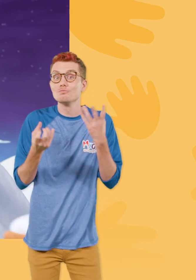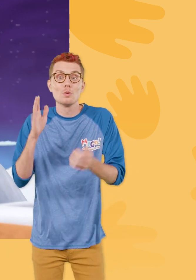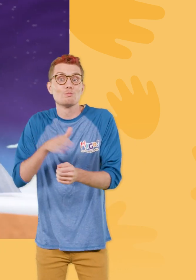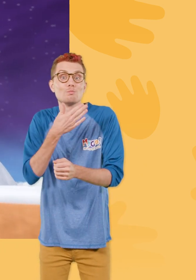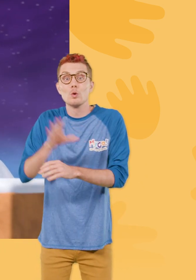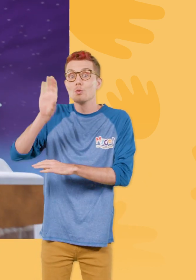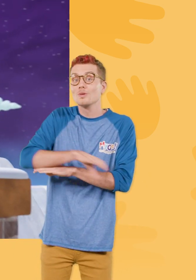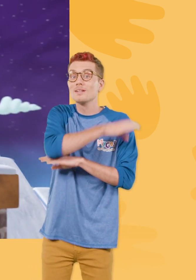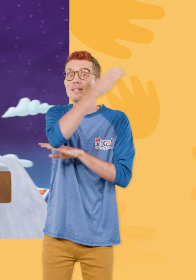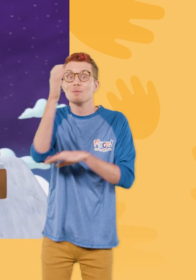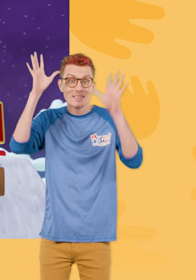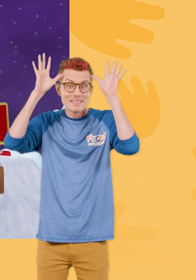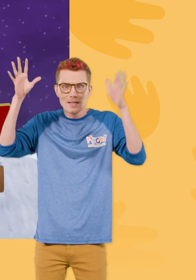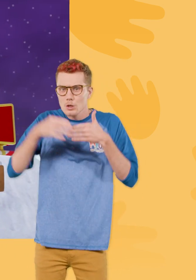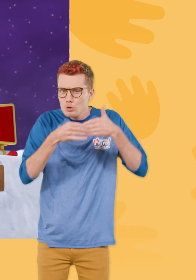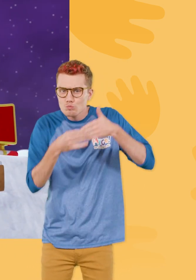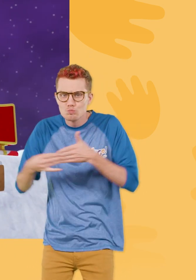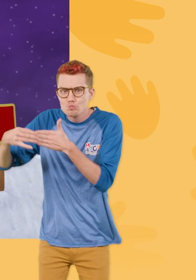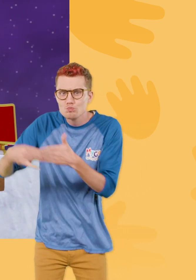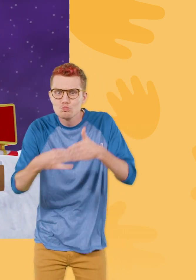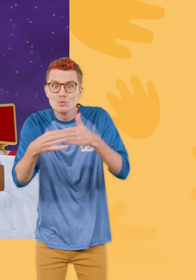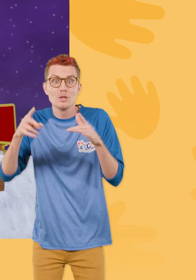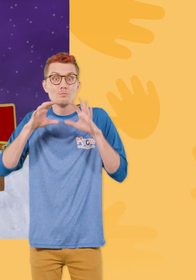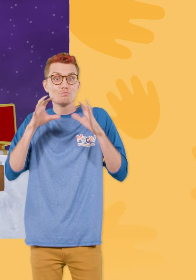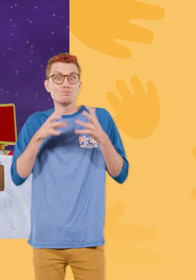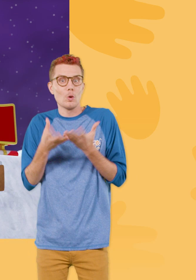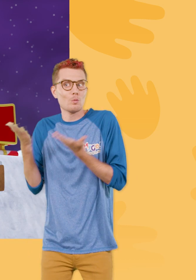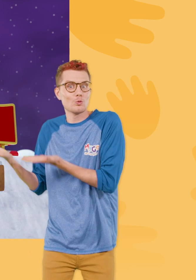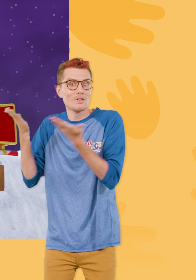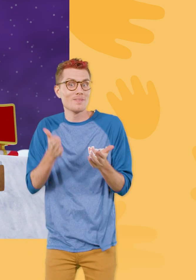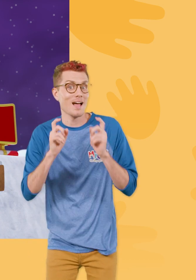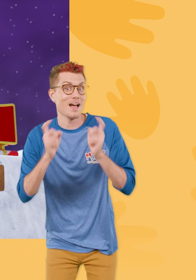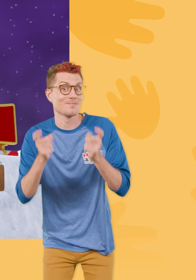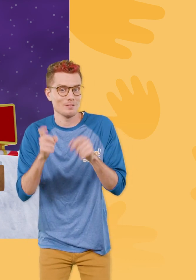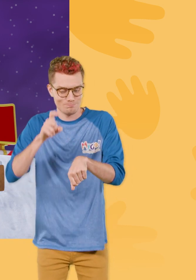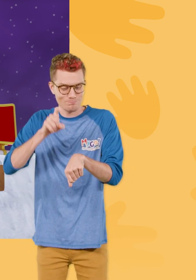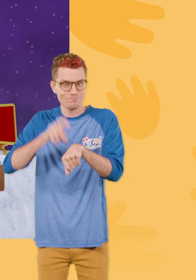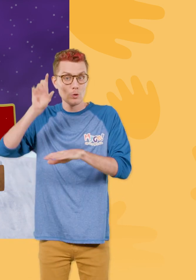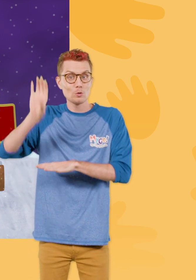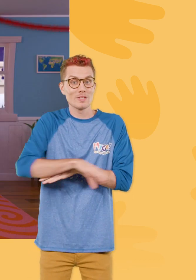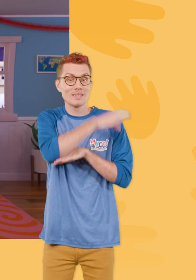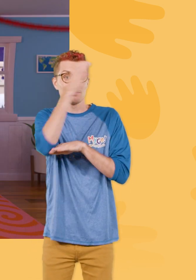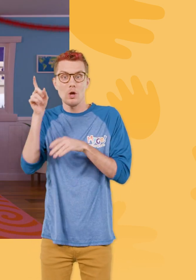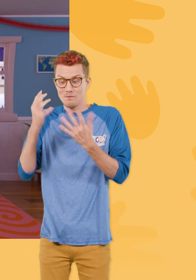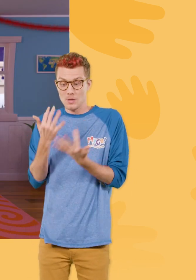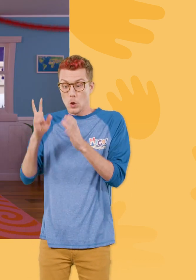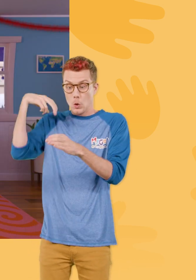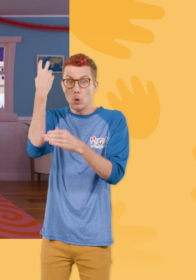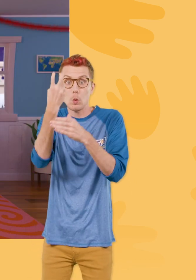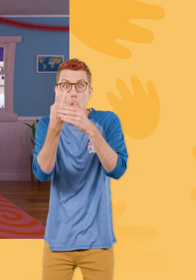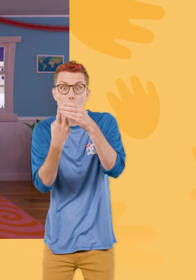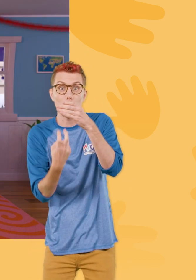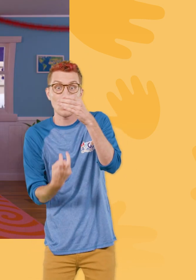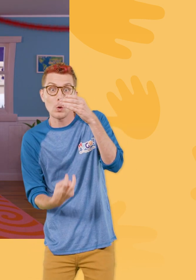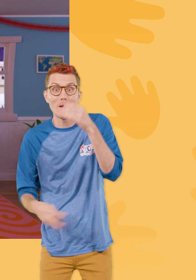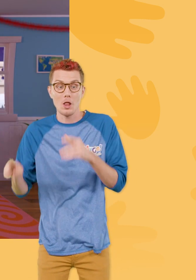Sing a song of Christmas, the reindeer guide the way. As Santa brings the presents in time for Christmas Day, he's going